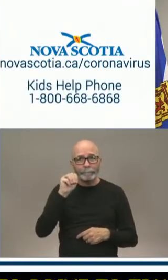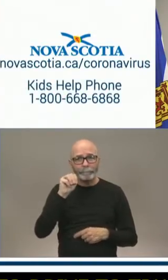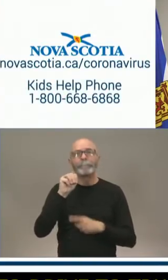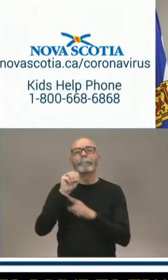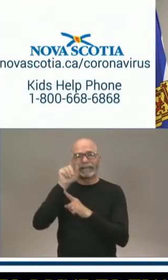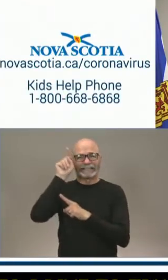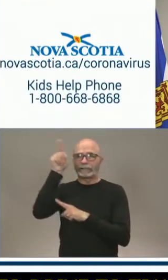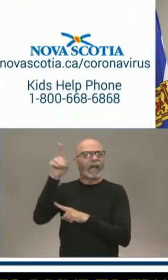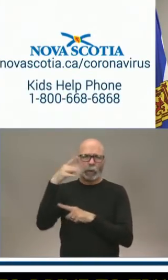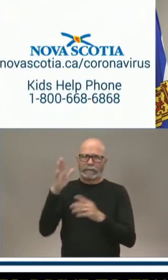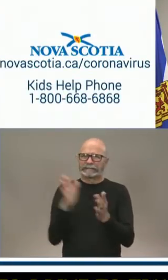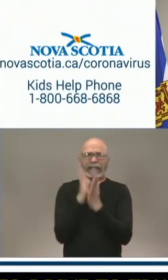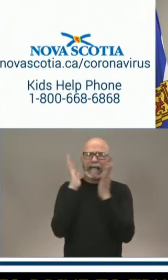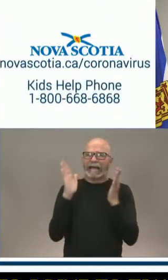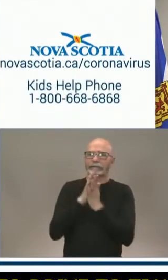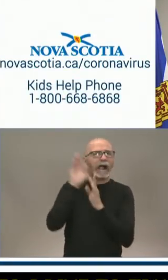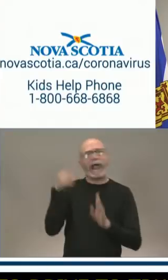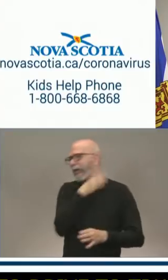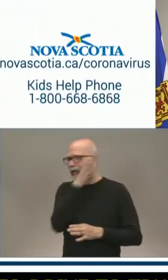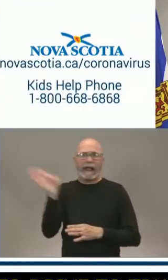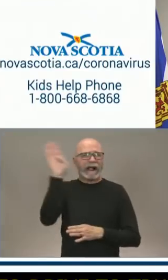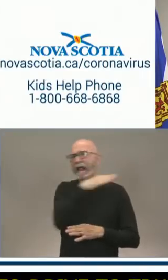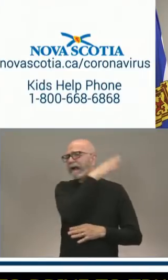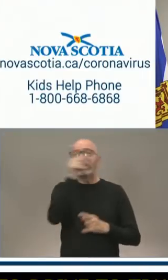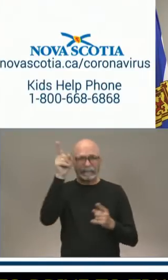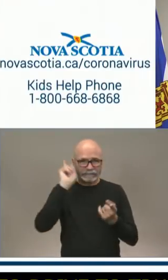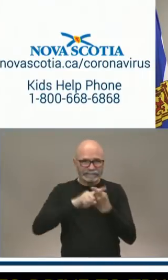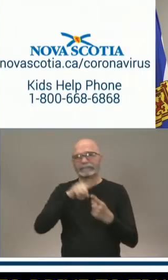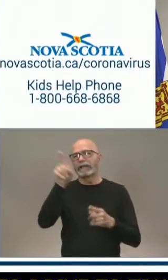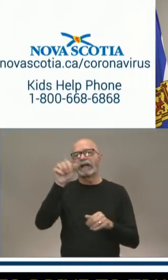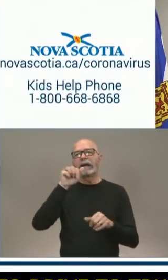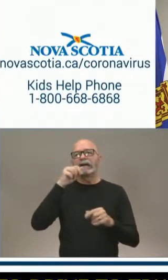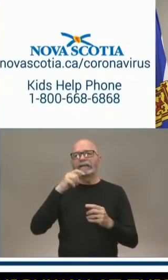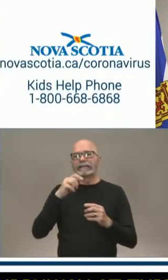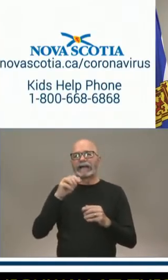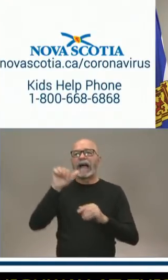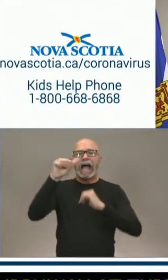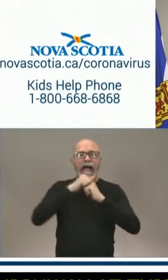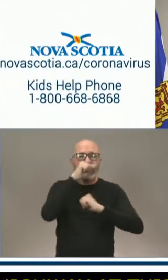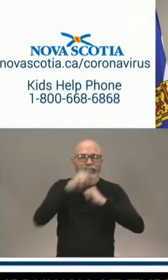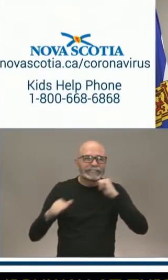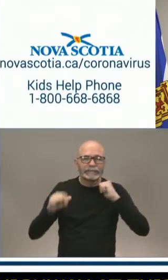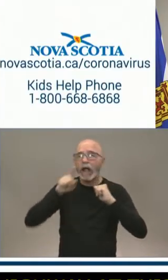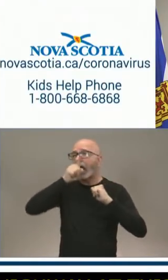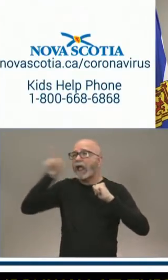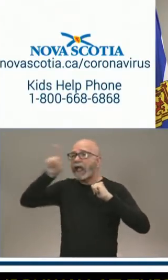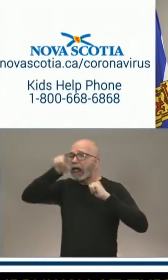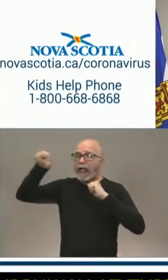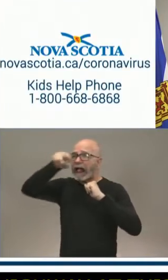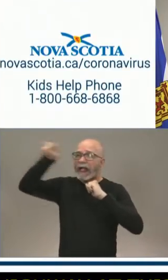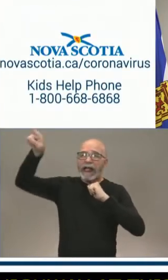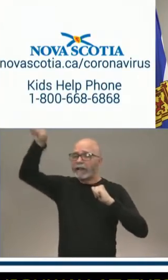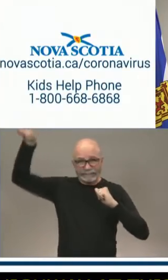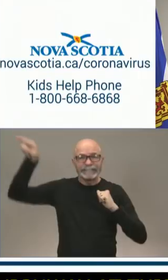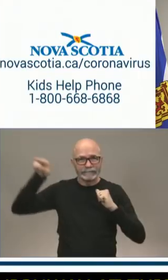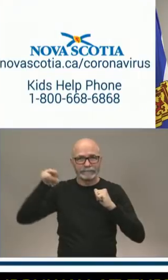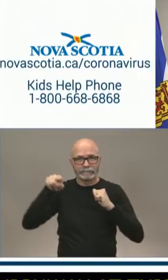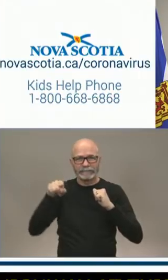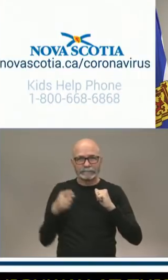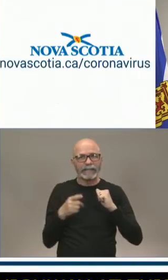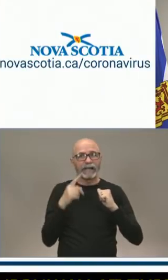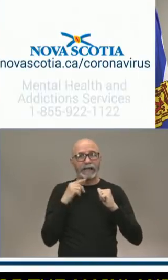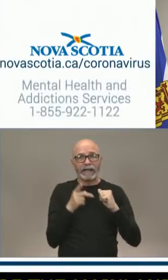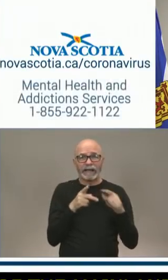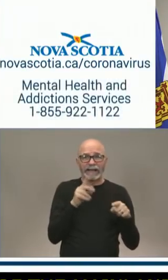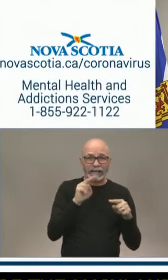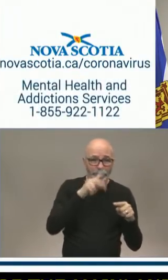Pictou County to Antigonish is 45 minutes on a partial two-lane. Since the Conservative Party and the three MLAs from